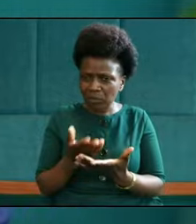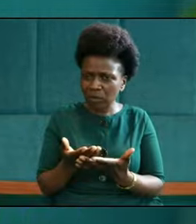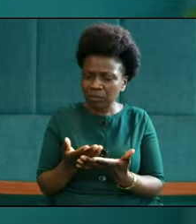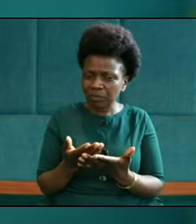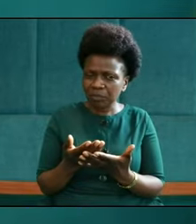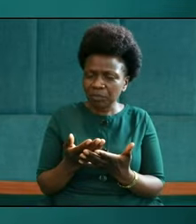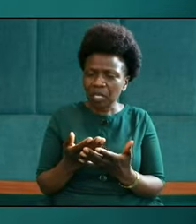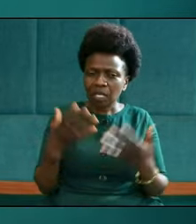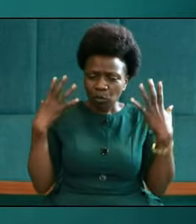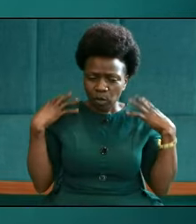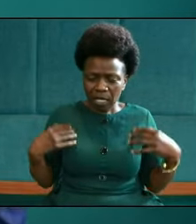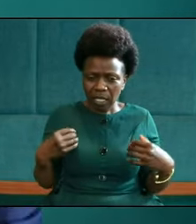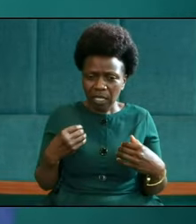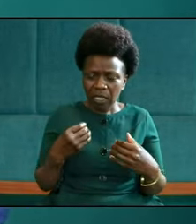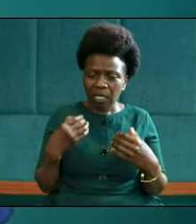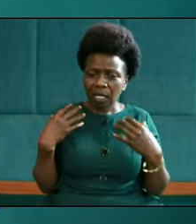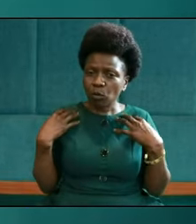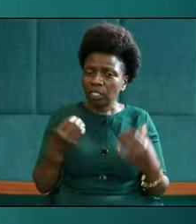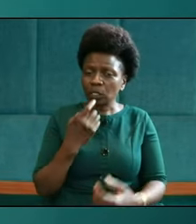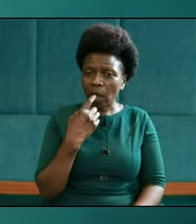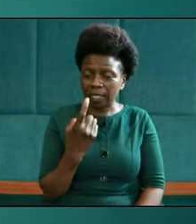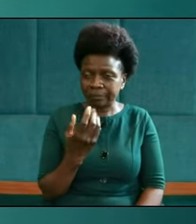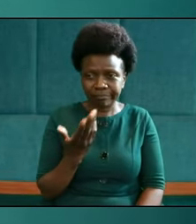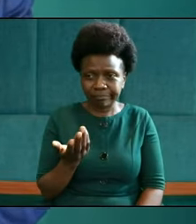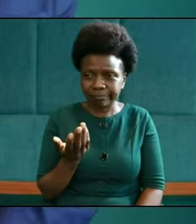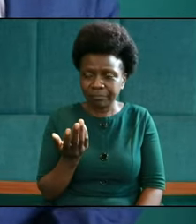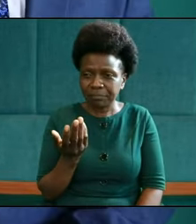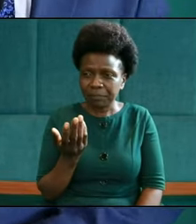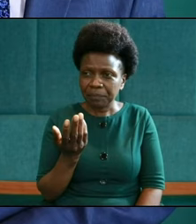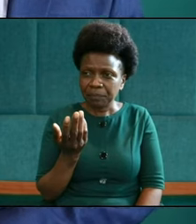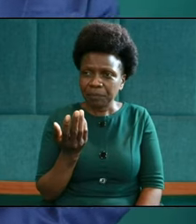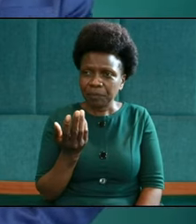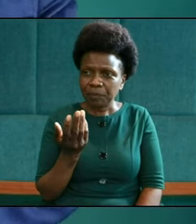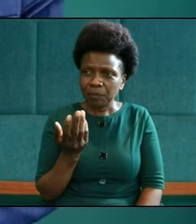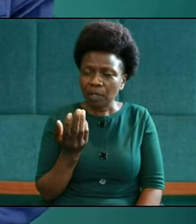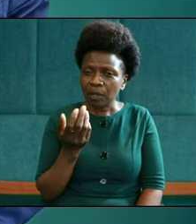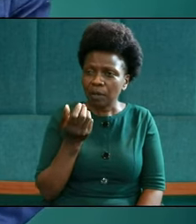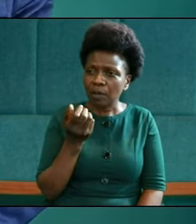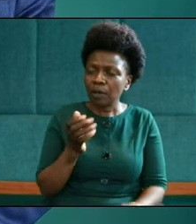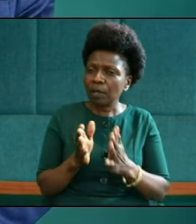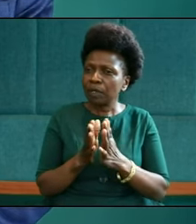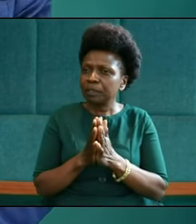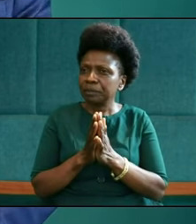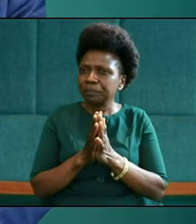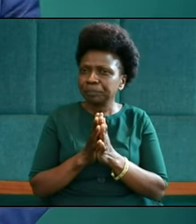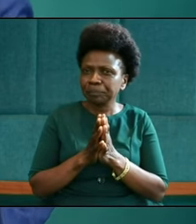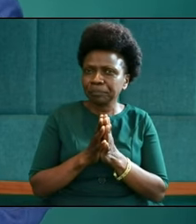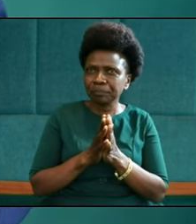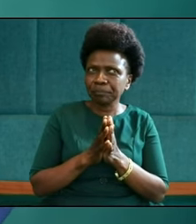that is white. So Isaac was in such a situation, and